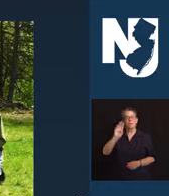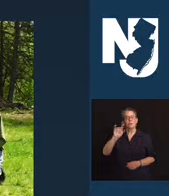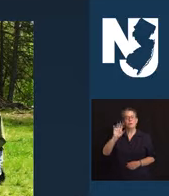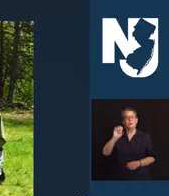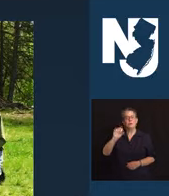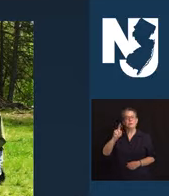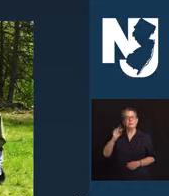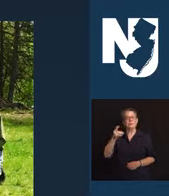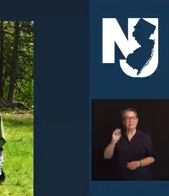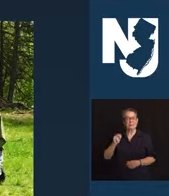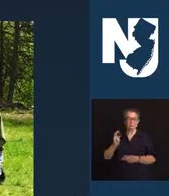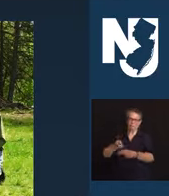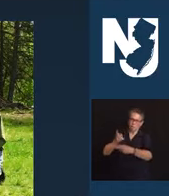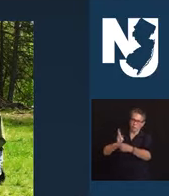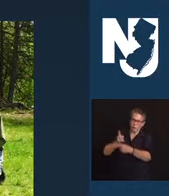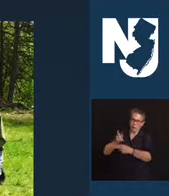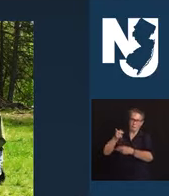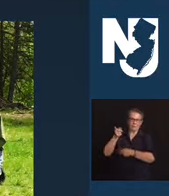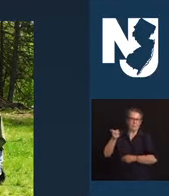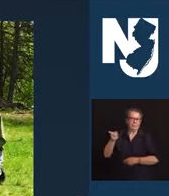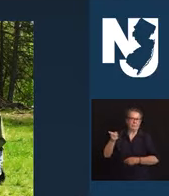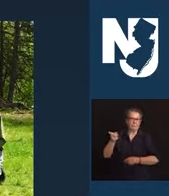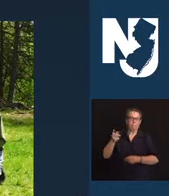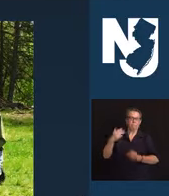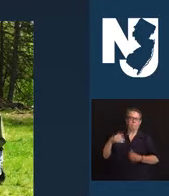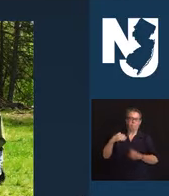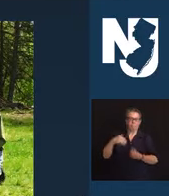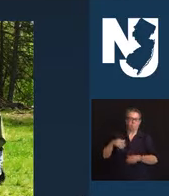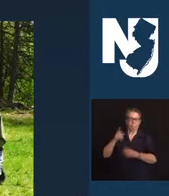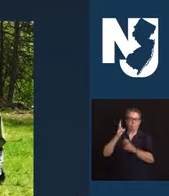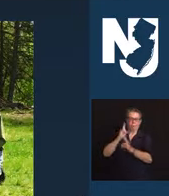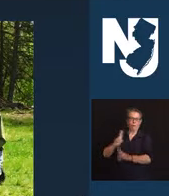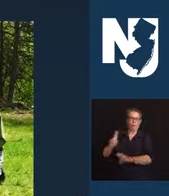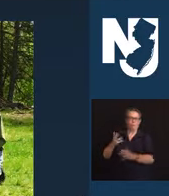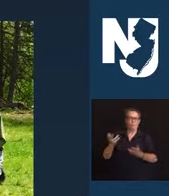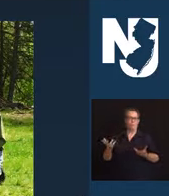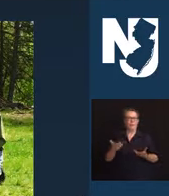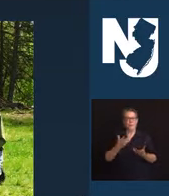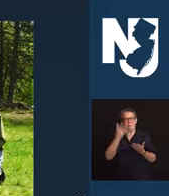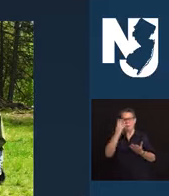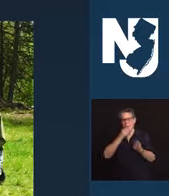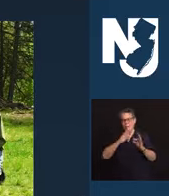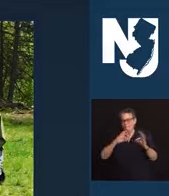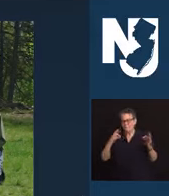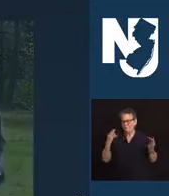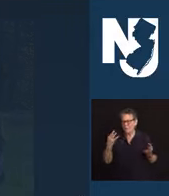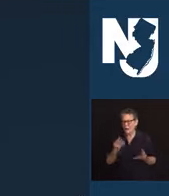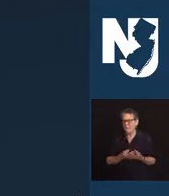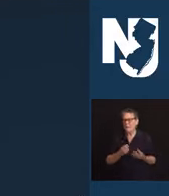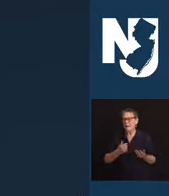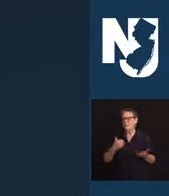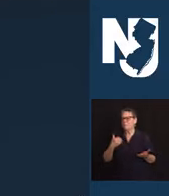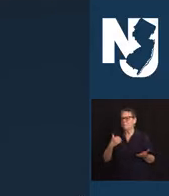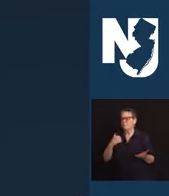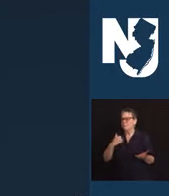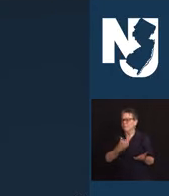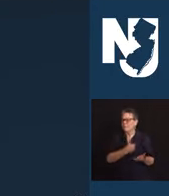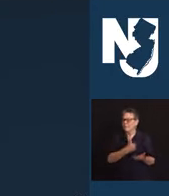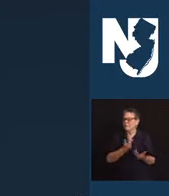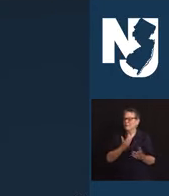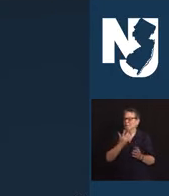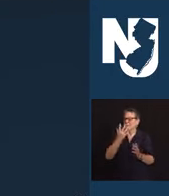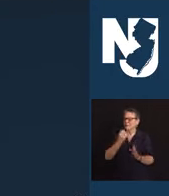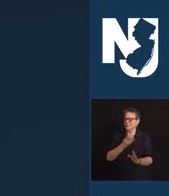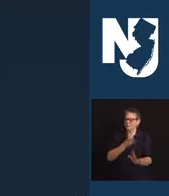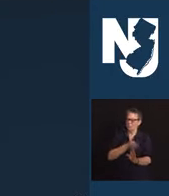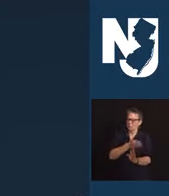a blessing, and God bless her extraordinary family, including those that went before her. And finally, we'll stay in North Jersey to remember